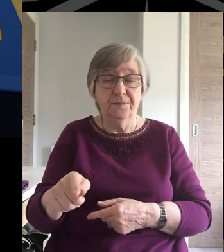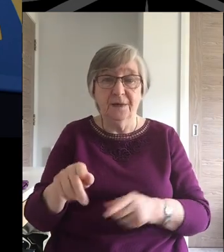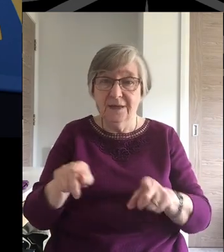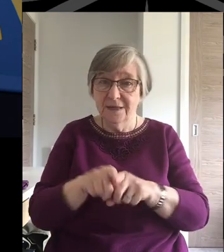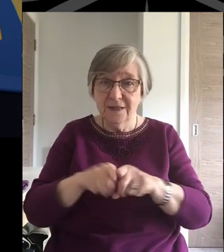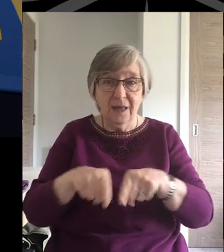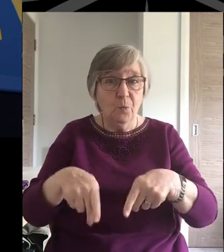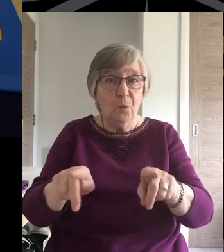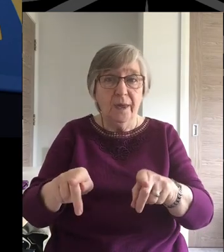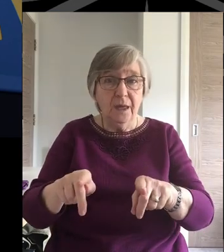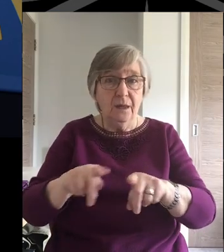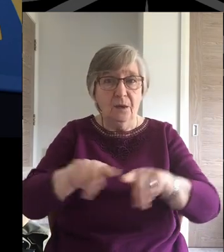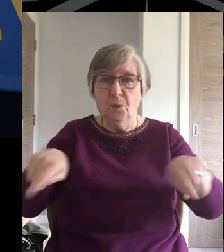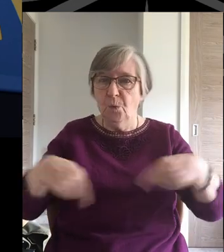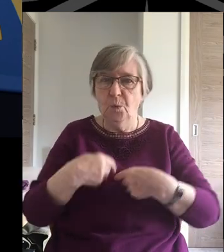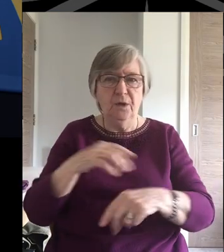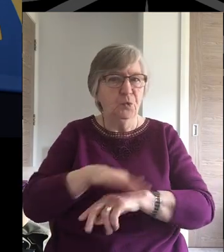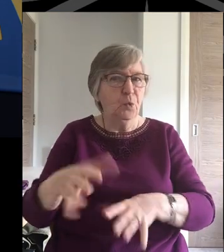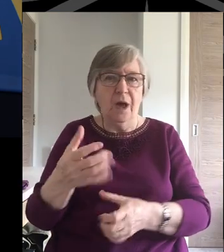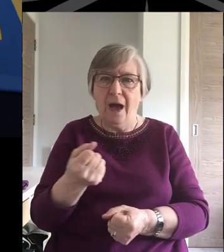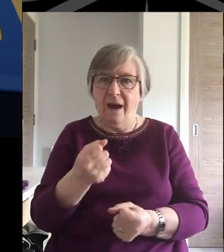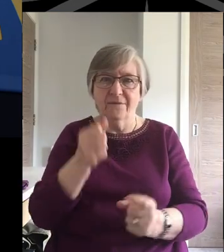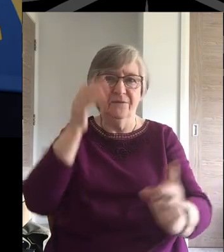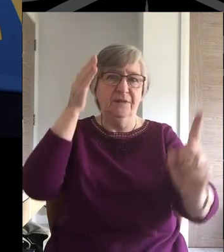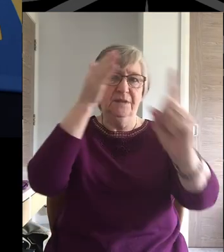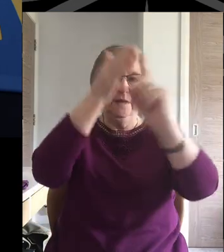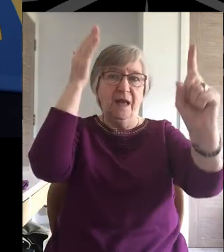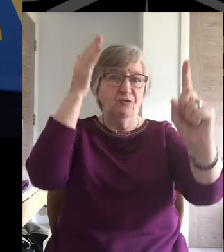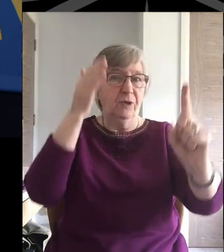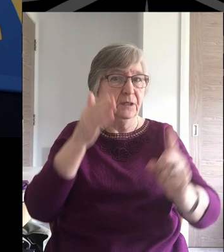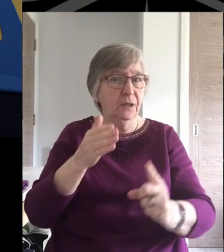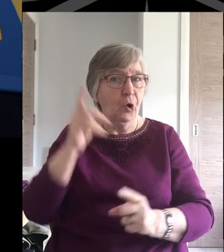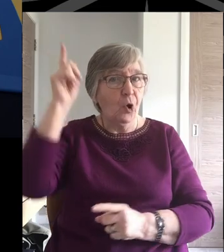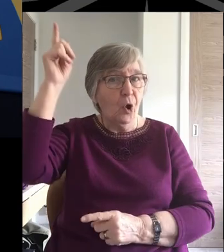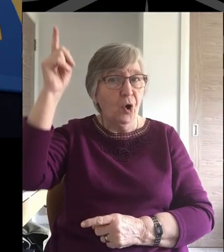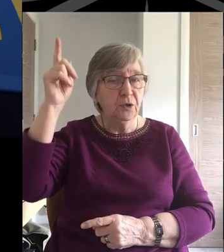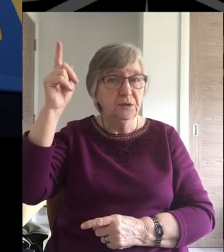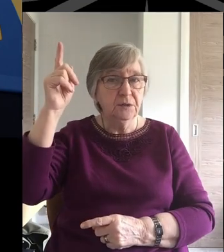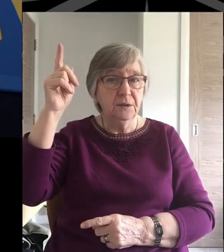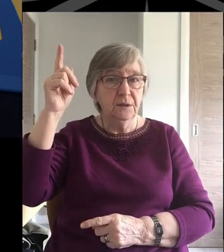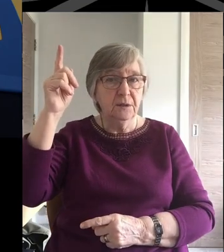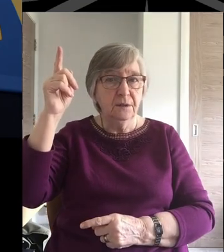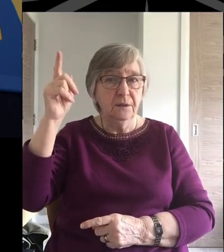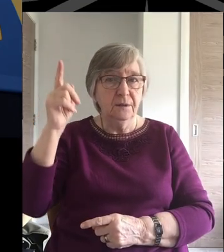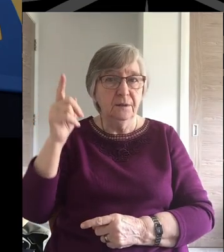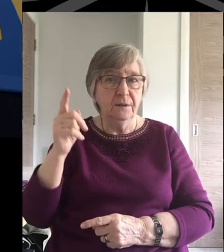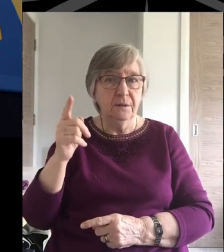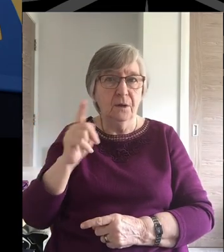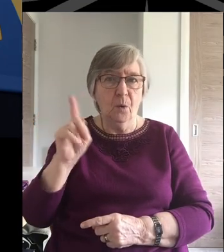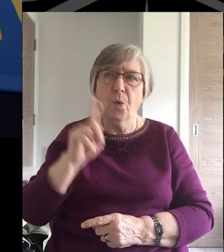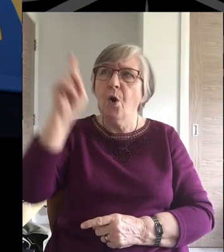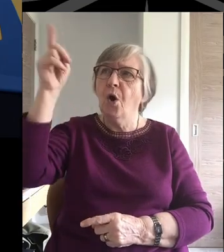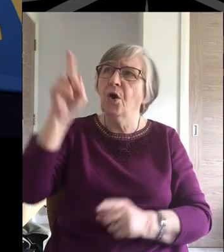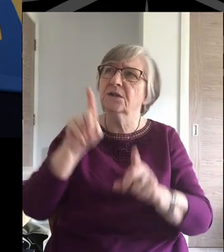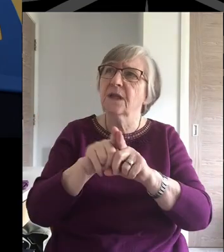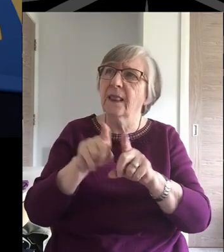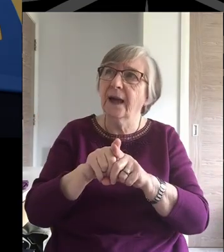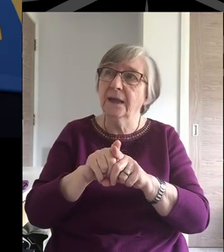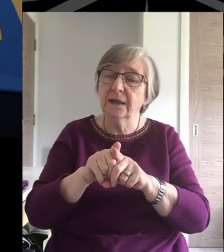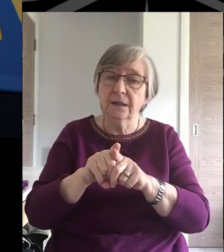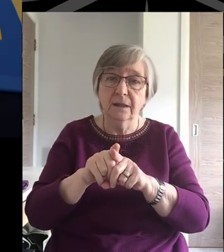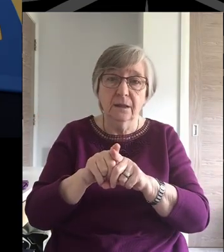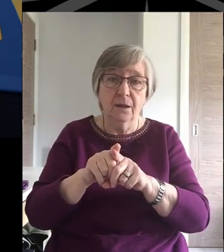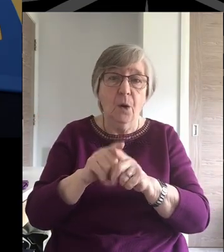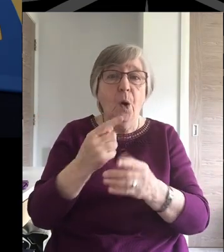Similarly, we do not have any direct access to God. We do not have any direct access to what he's like unless